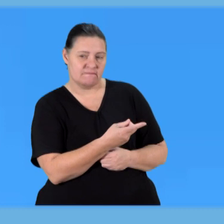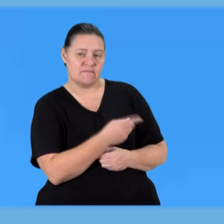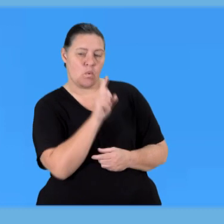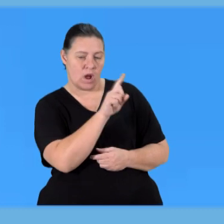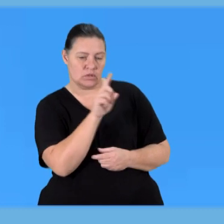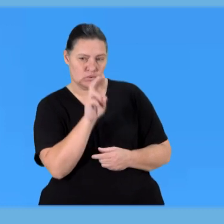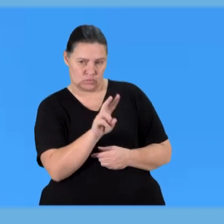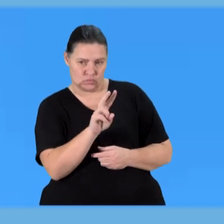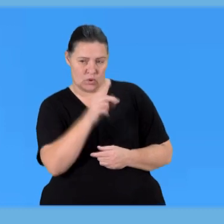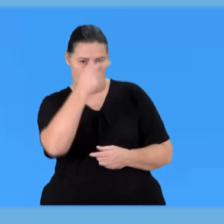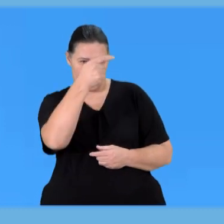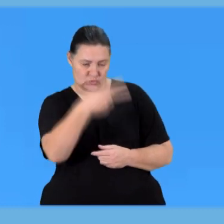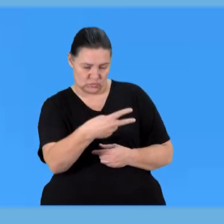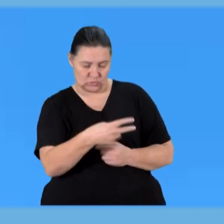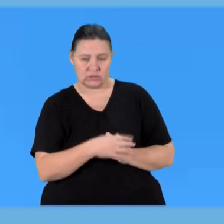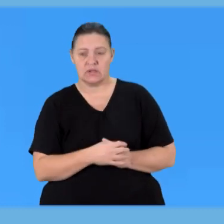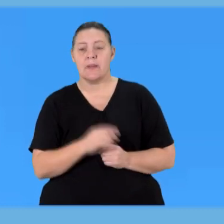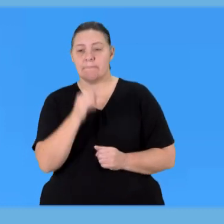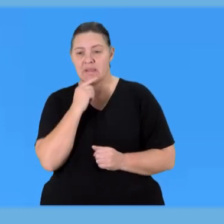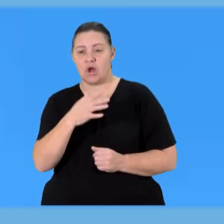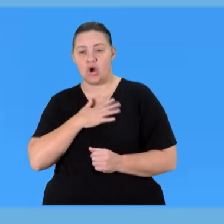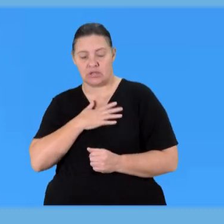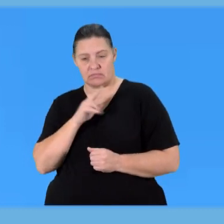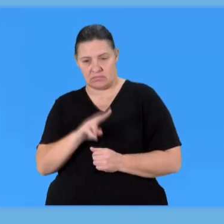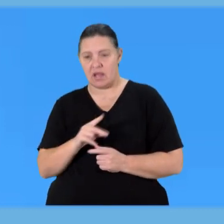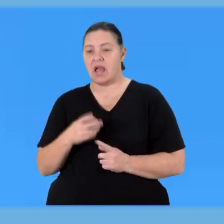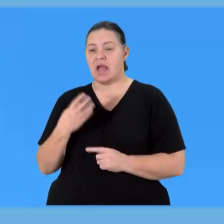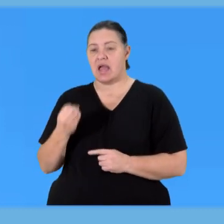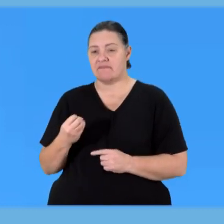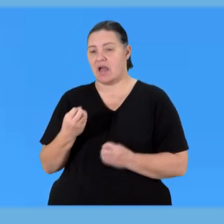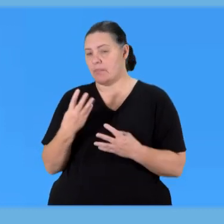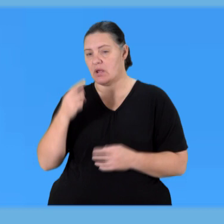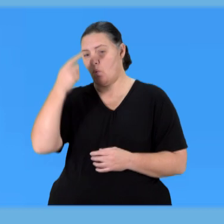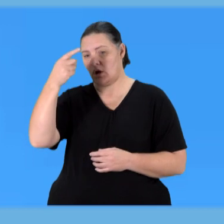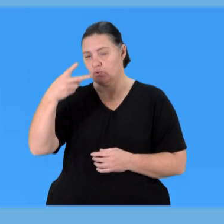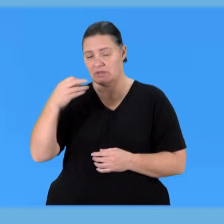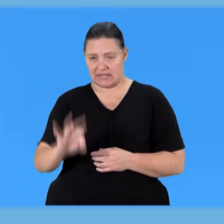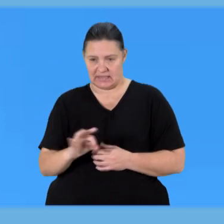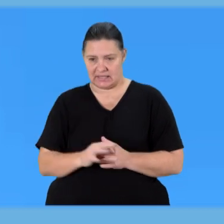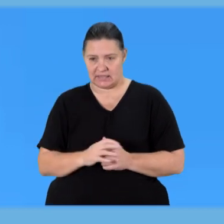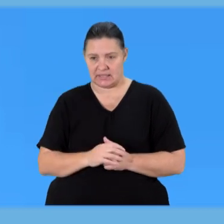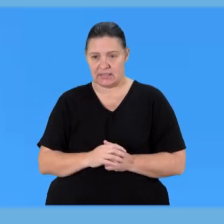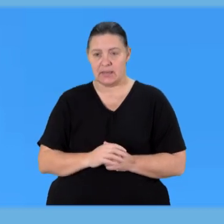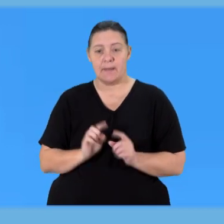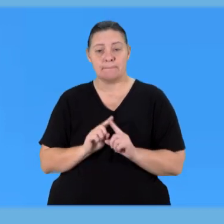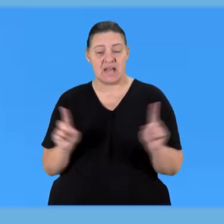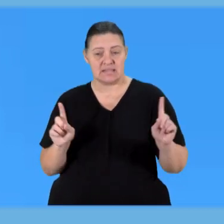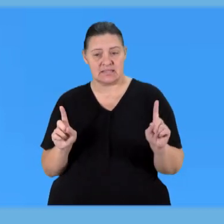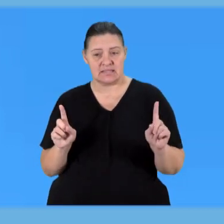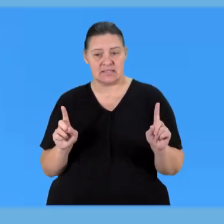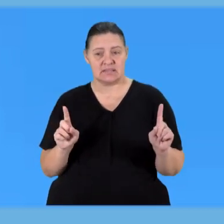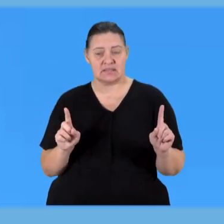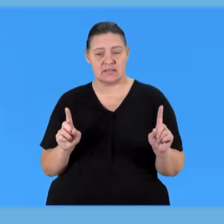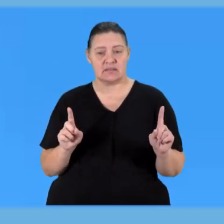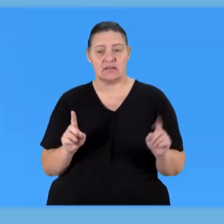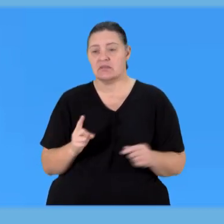have 1, 2. And then oxygen, and then we have how many? 1, 2, 3. However, this